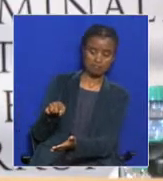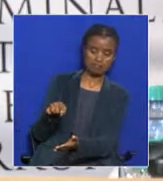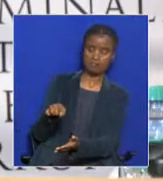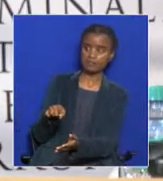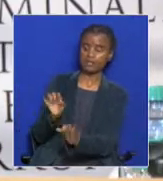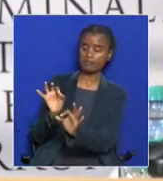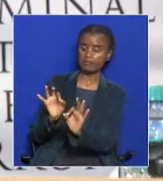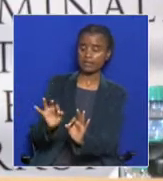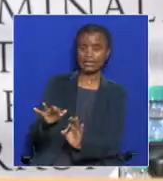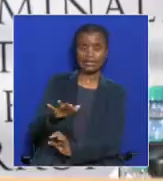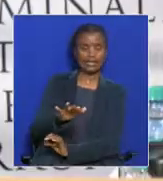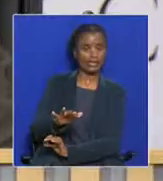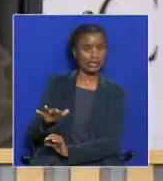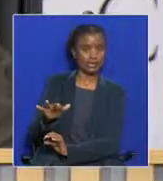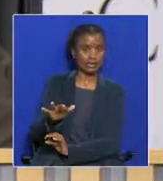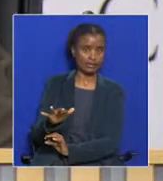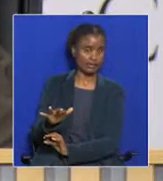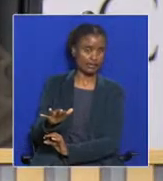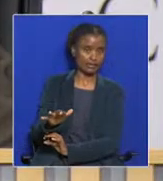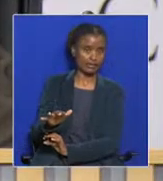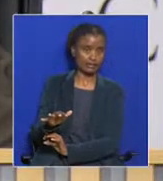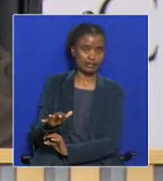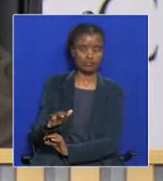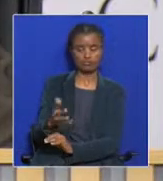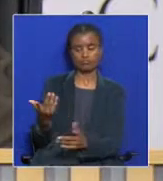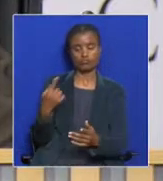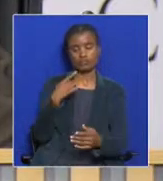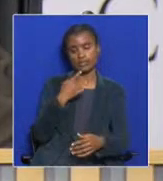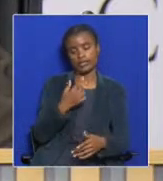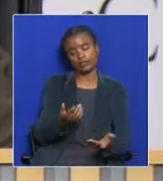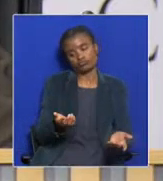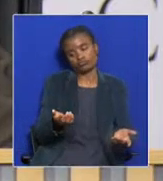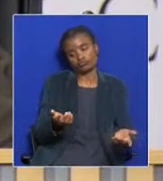your shoulders and you say, well, no. my first time at